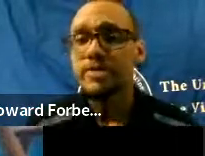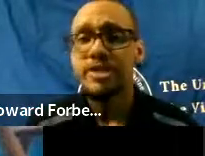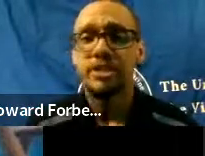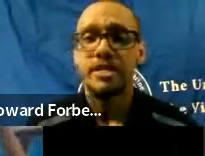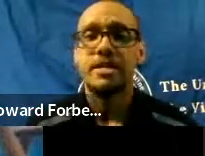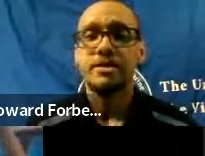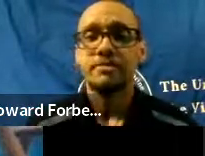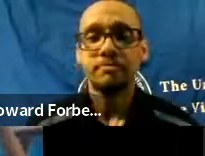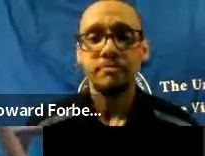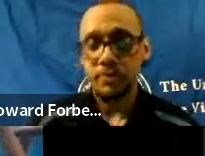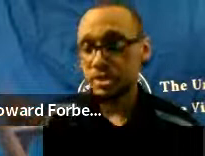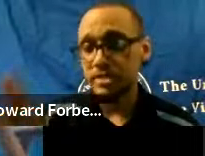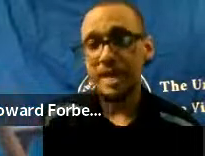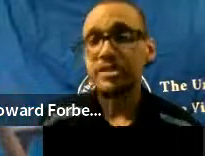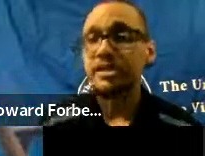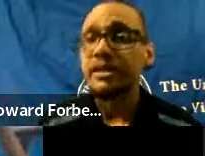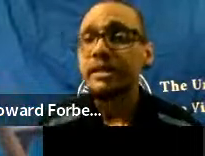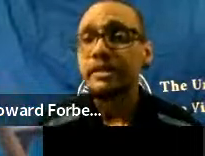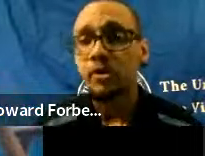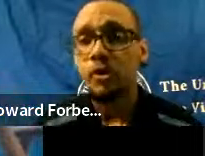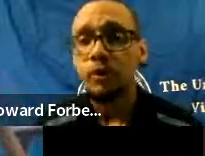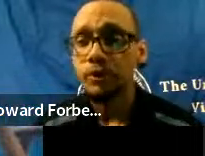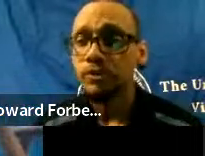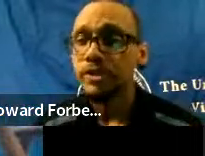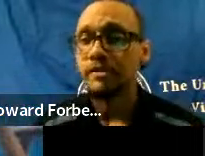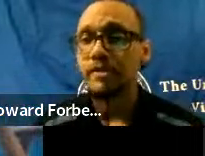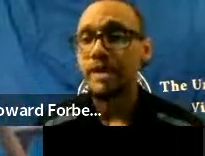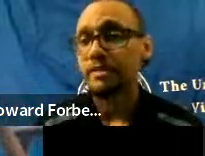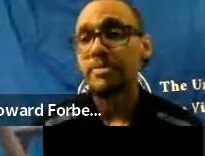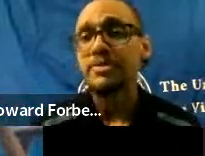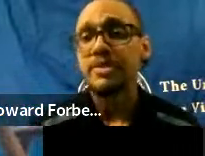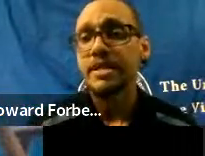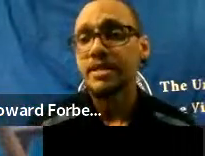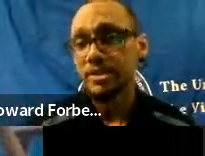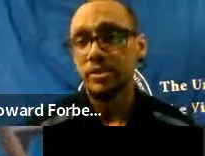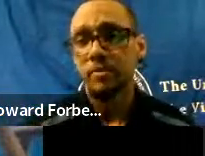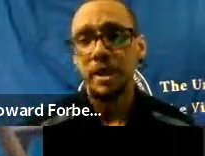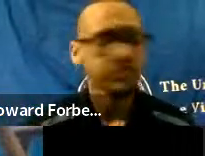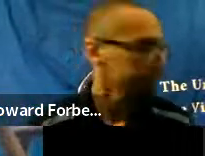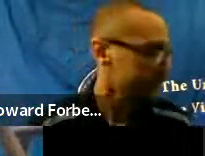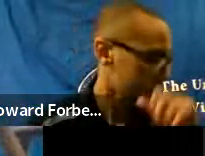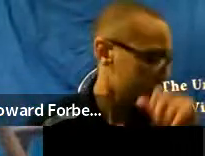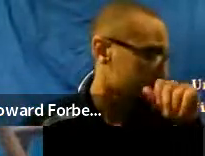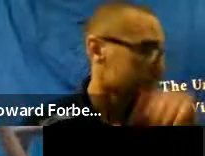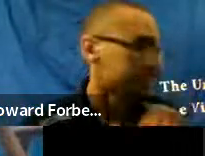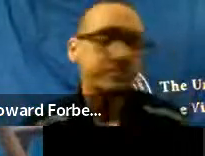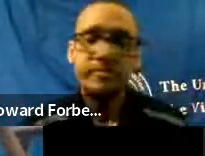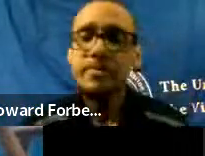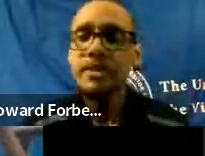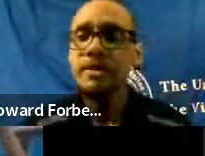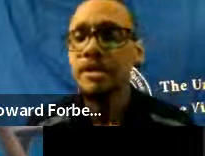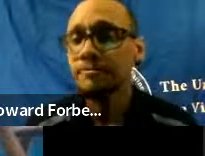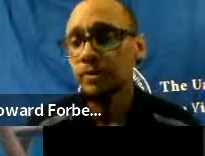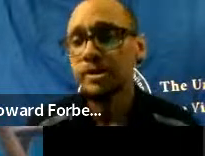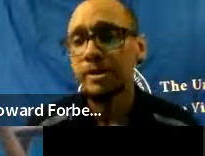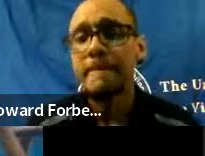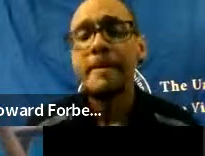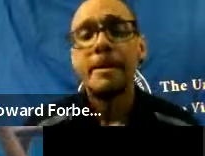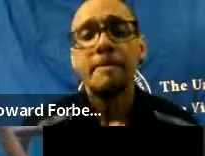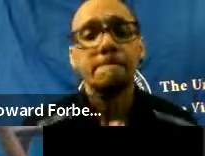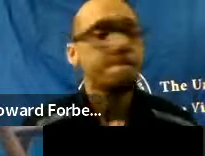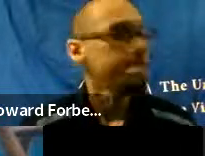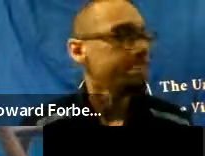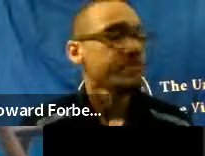coral restoration. So she's actually cleaning a coral tree here at the Biscayne National Park, excuse me, in